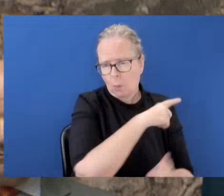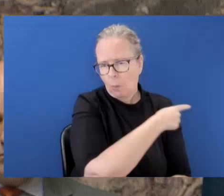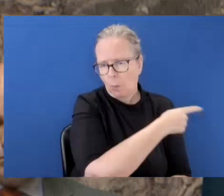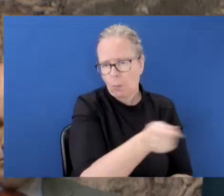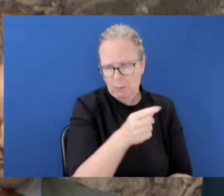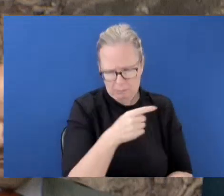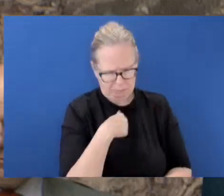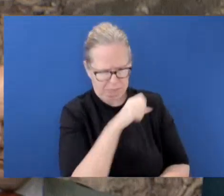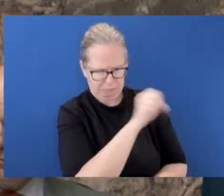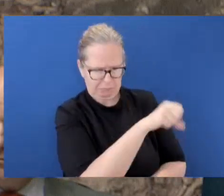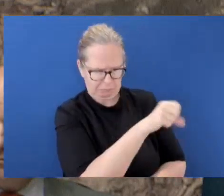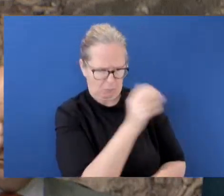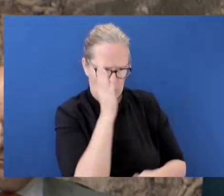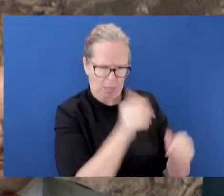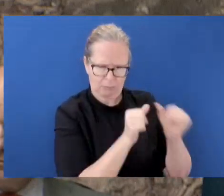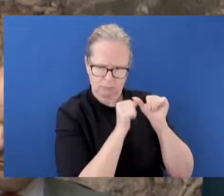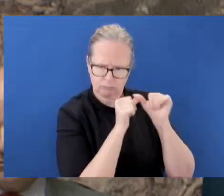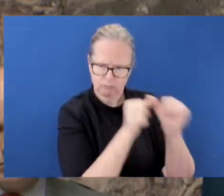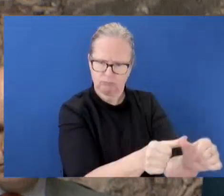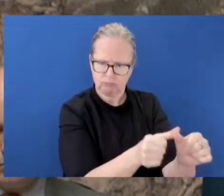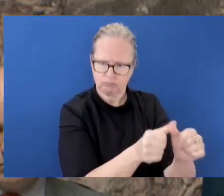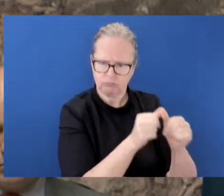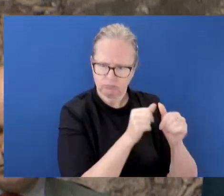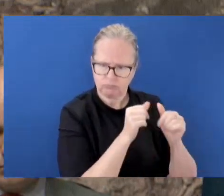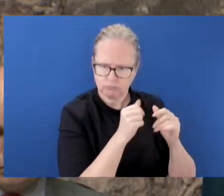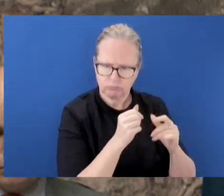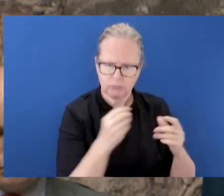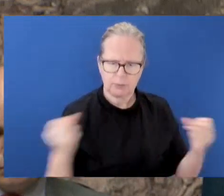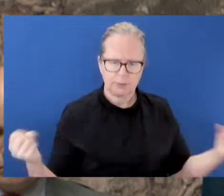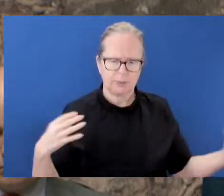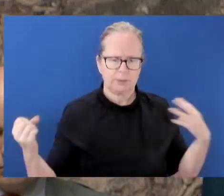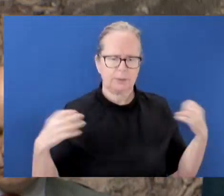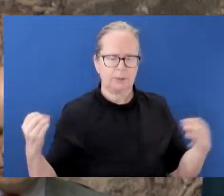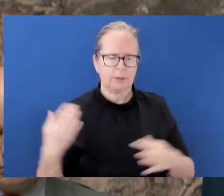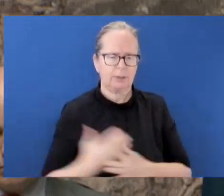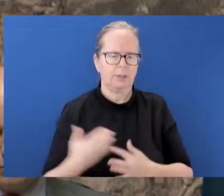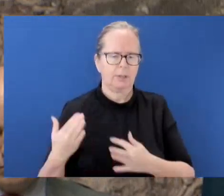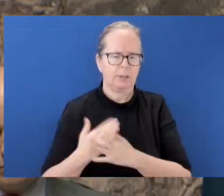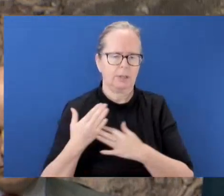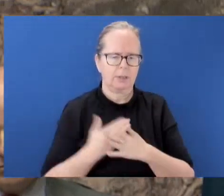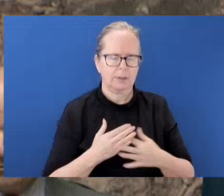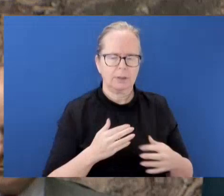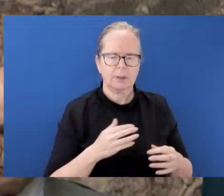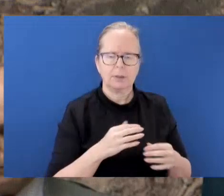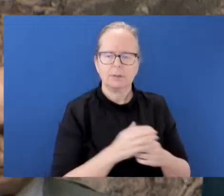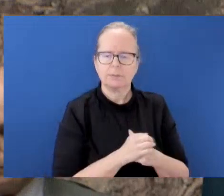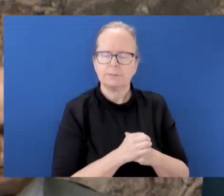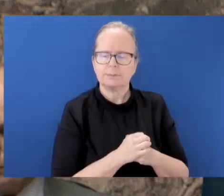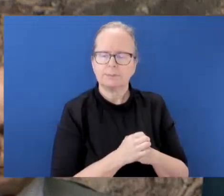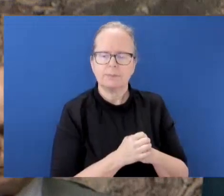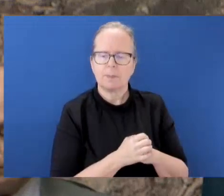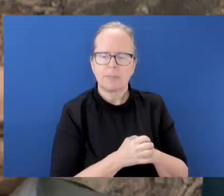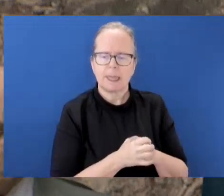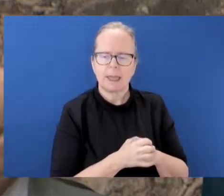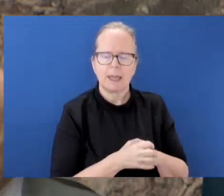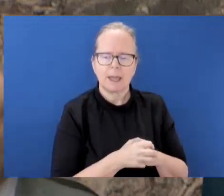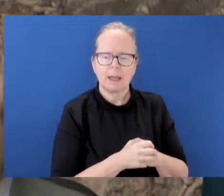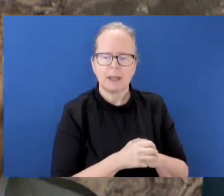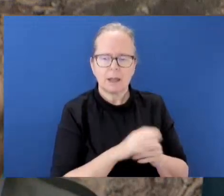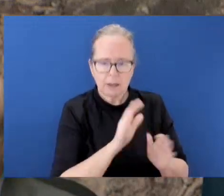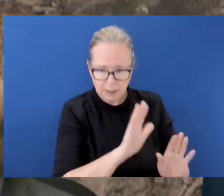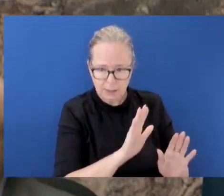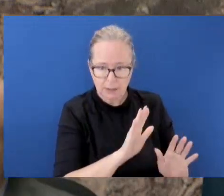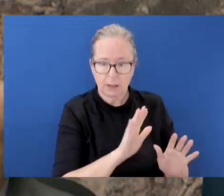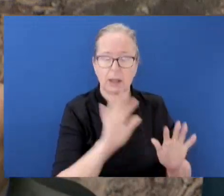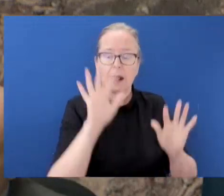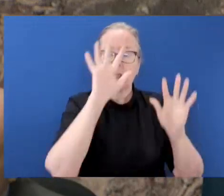We made sure. Thank you, Mr. Speaker. You know, we made sure it was going to continue. You know, the Climate Action Tax Credit. This member, I don't